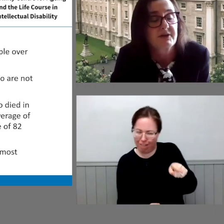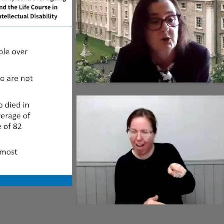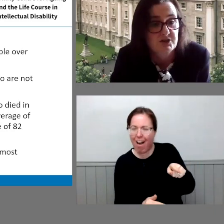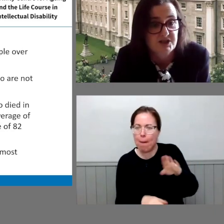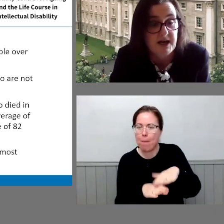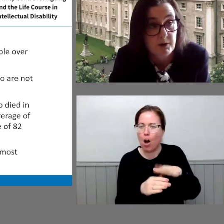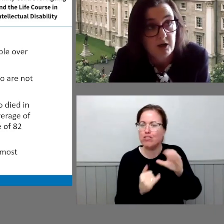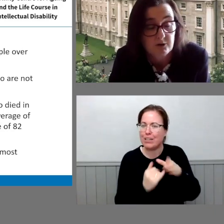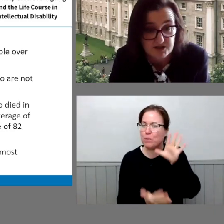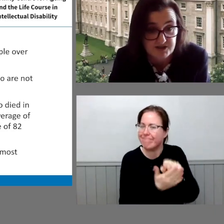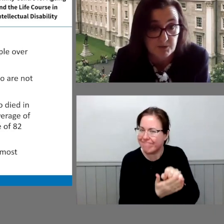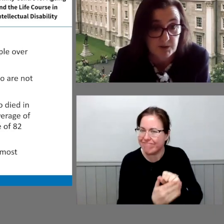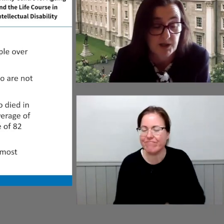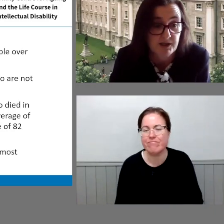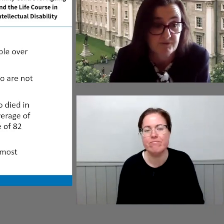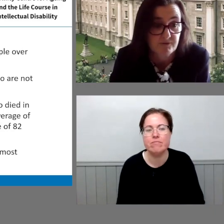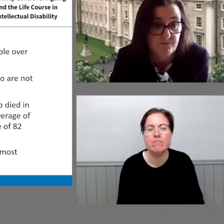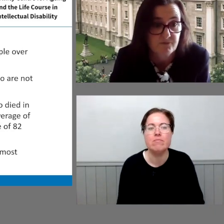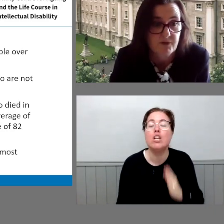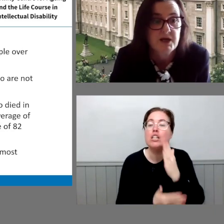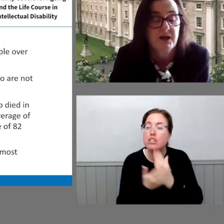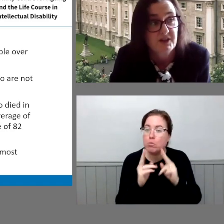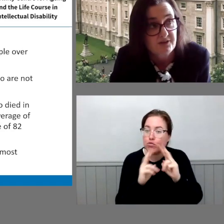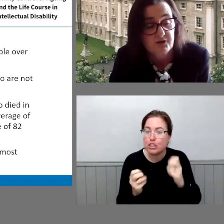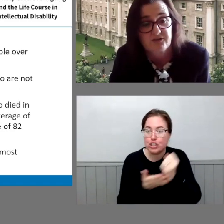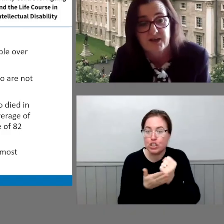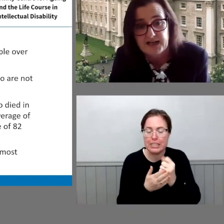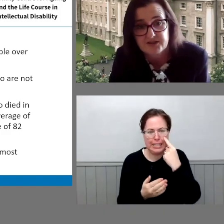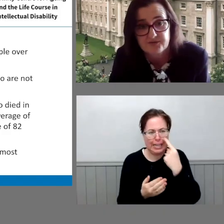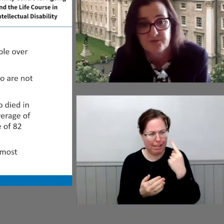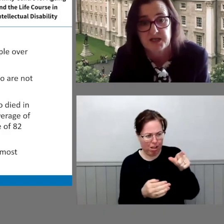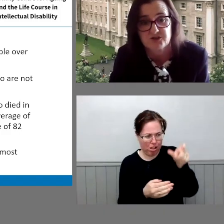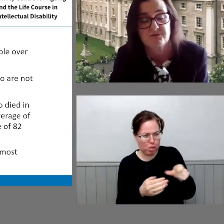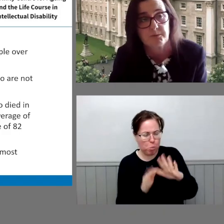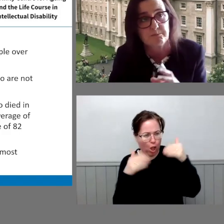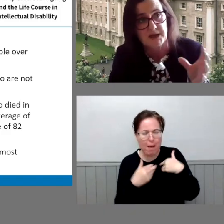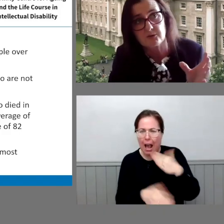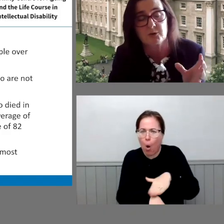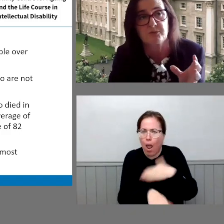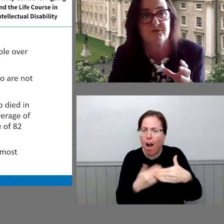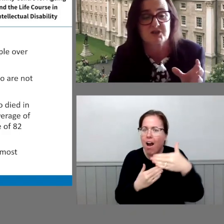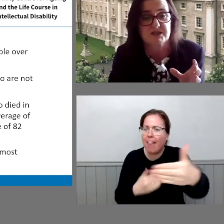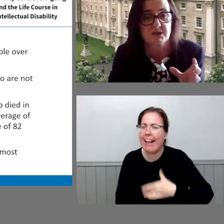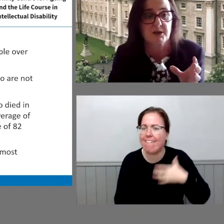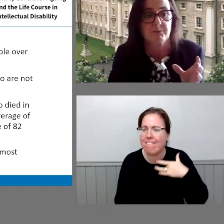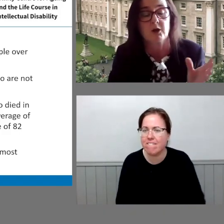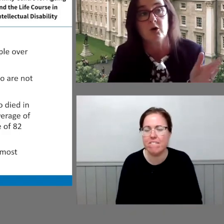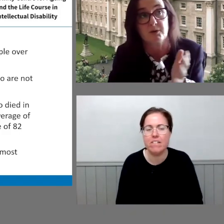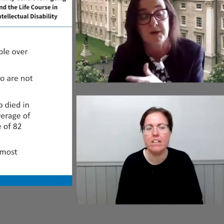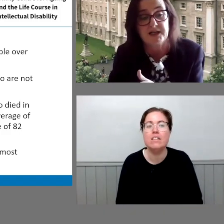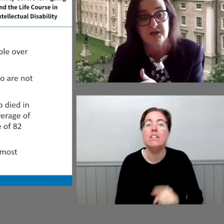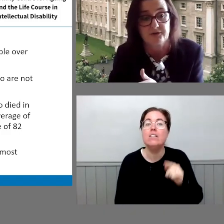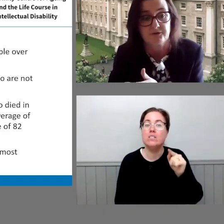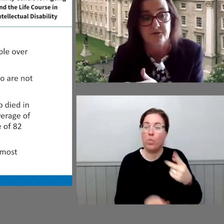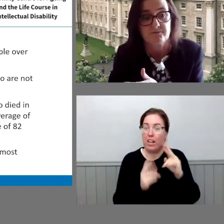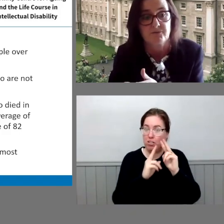Some studies looked at how long autistic people live. And these studies collected information from big groups of autistic people